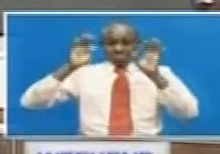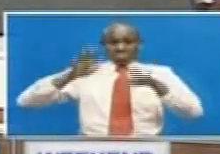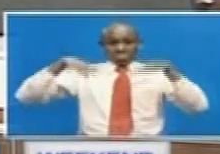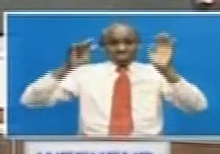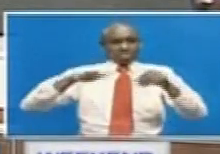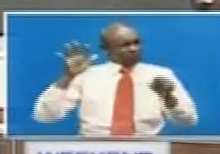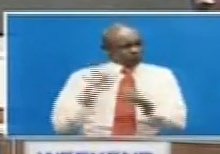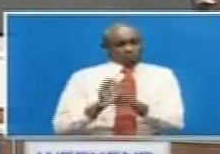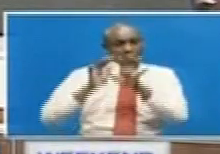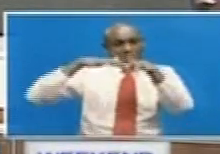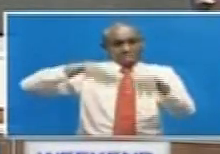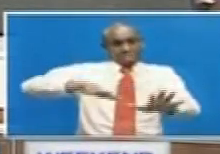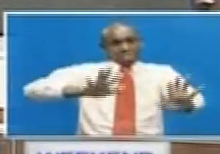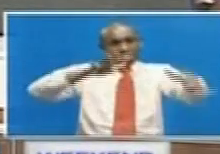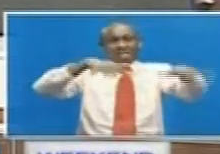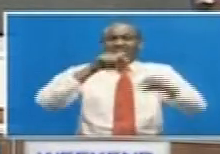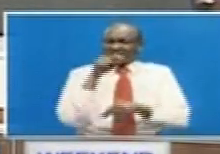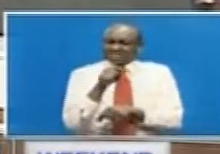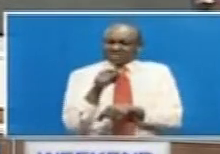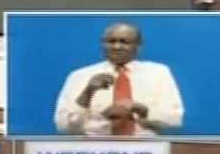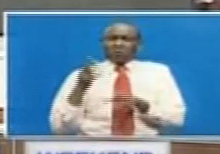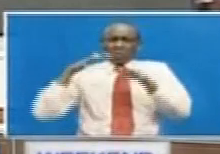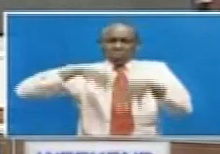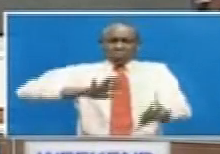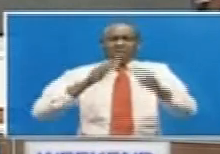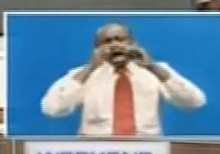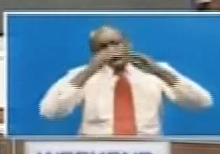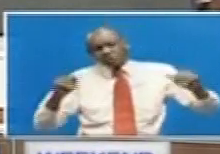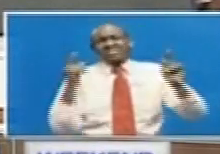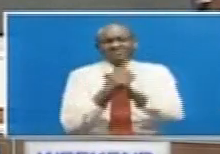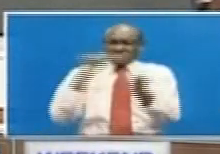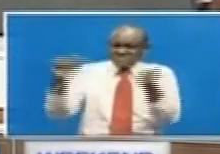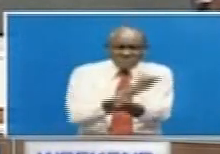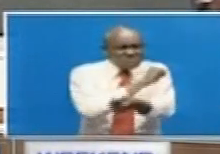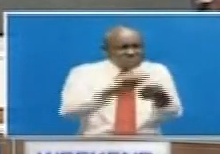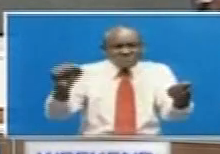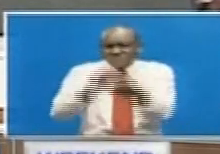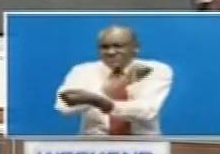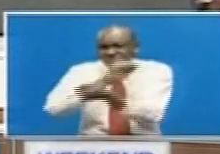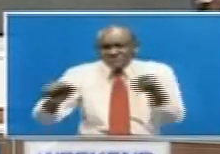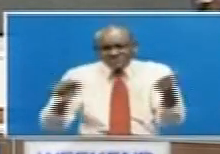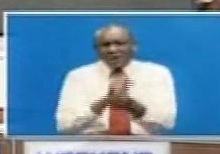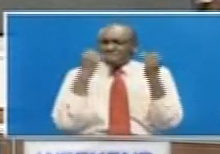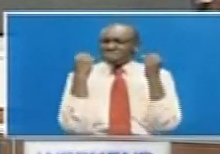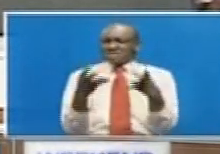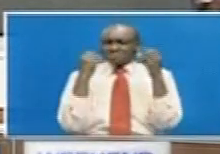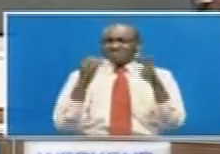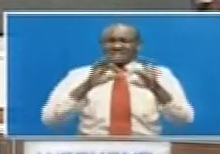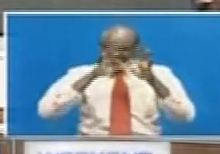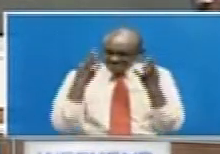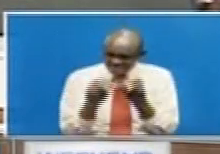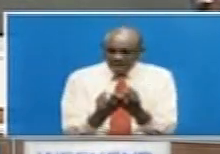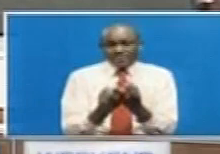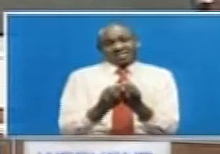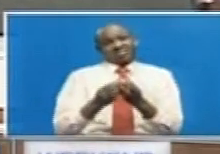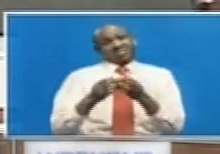coastal city. A flood swept through through people's homes, destroying property and leaving dozens of families marooned